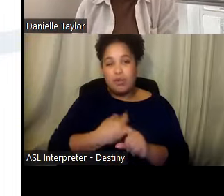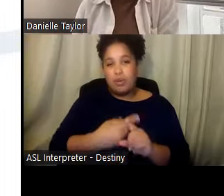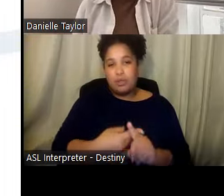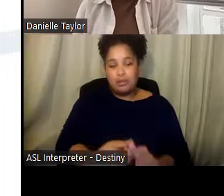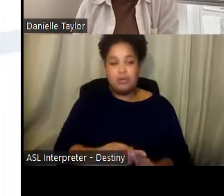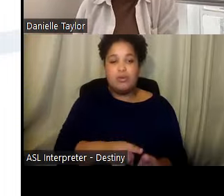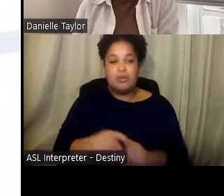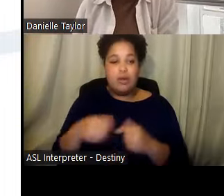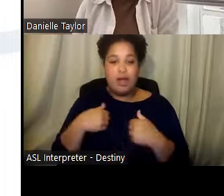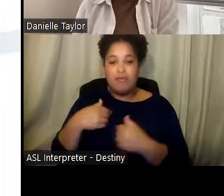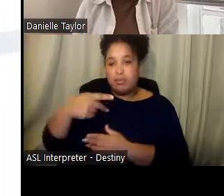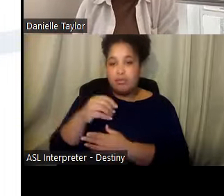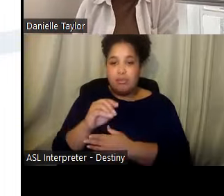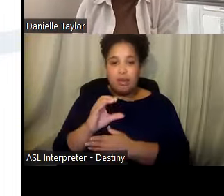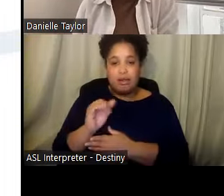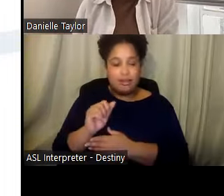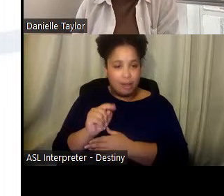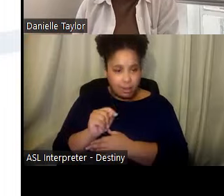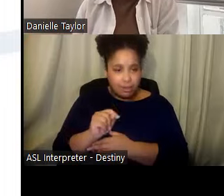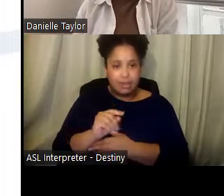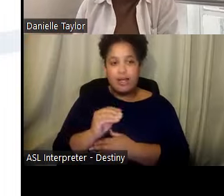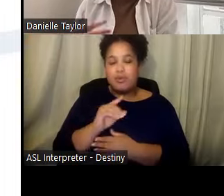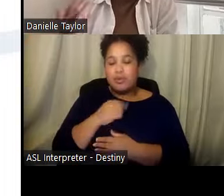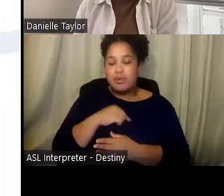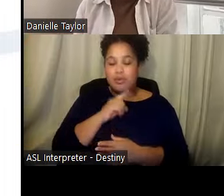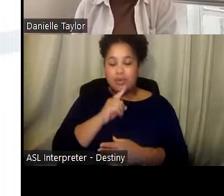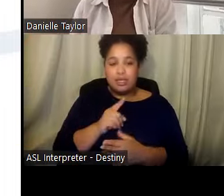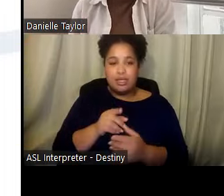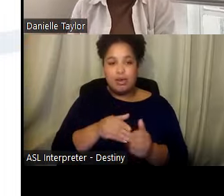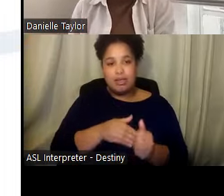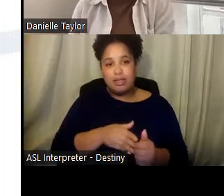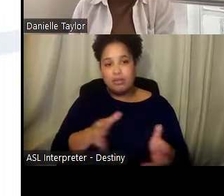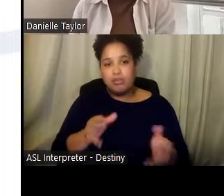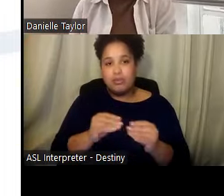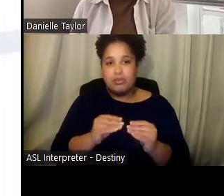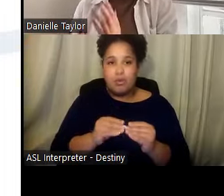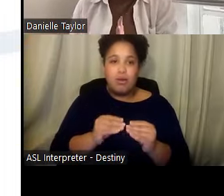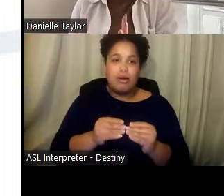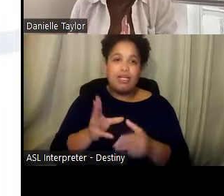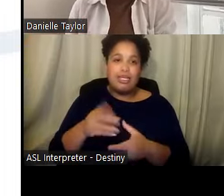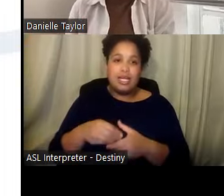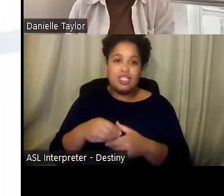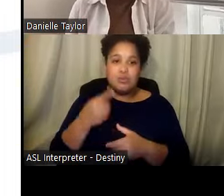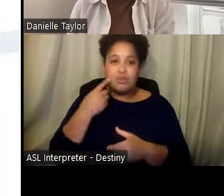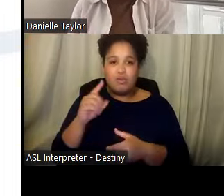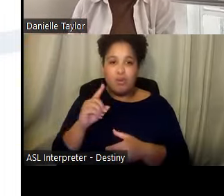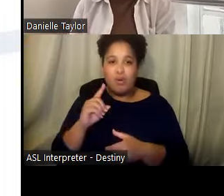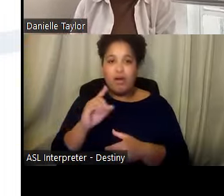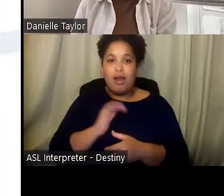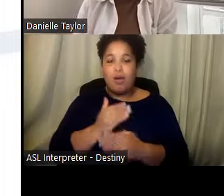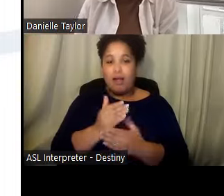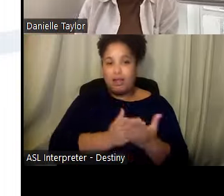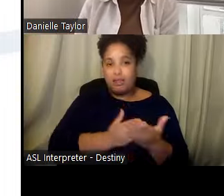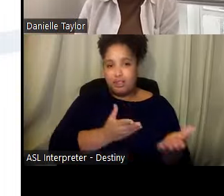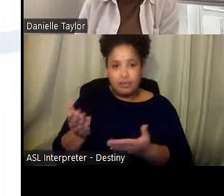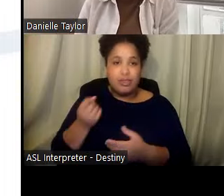have the podcast, and we are really just driving more engagement through our listservs. And I was really excited to see that our first monthly newsletter had a